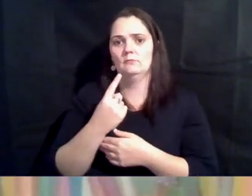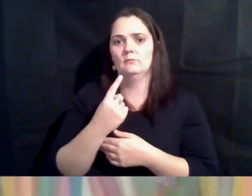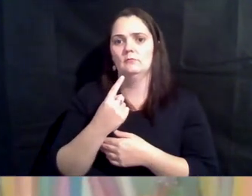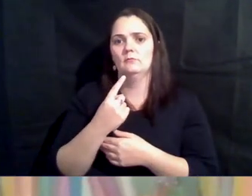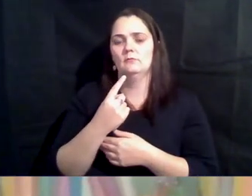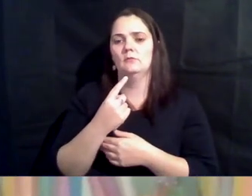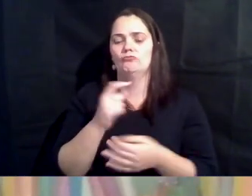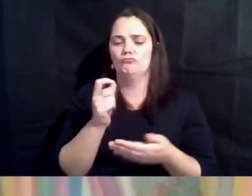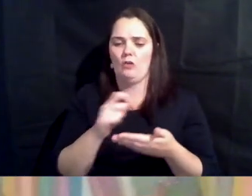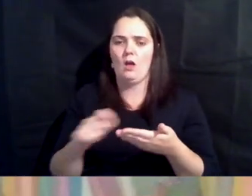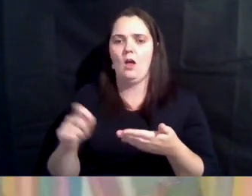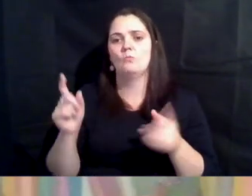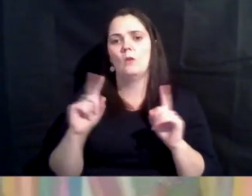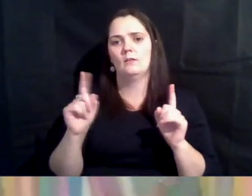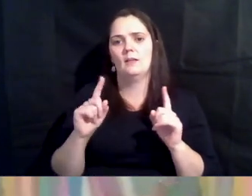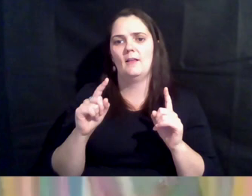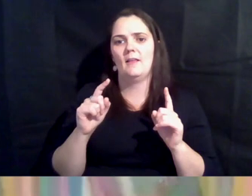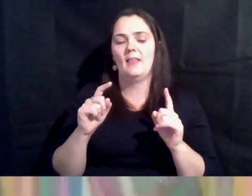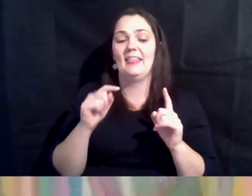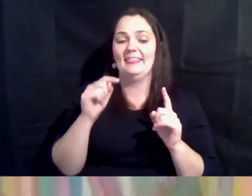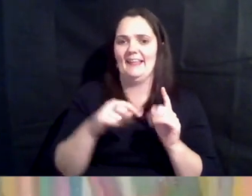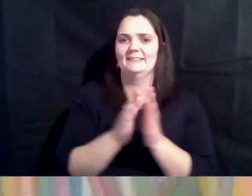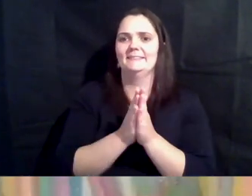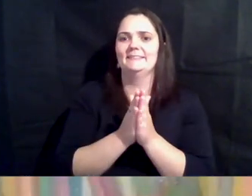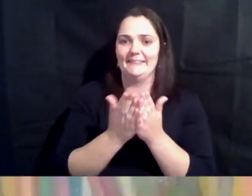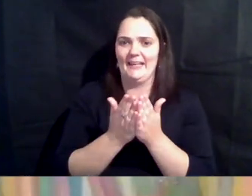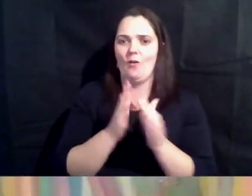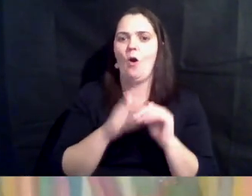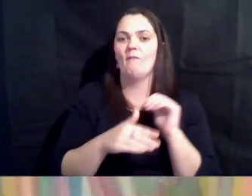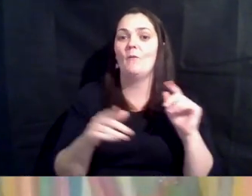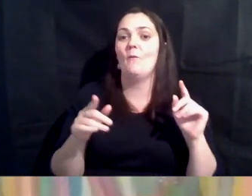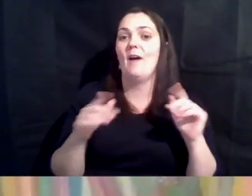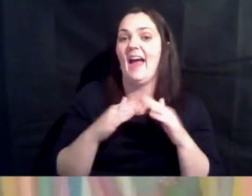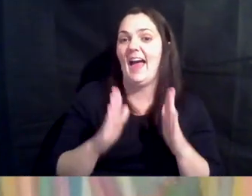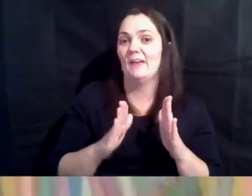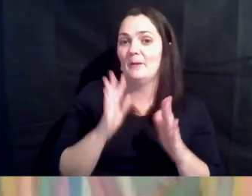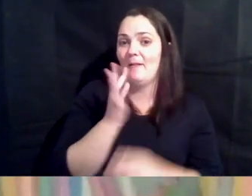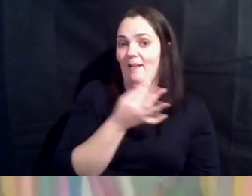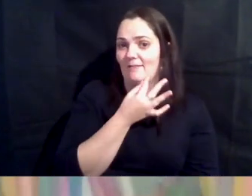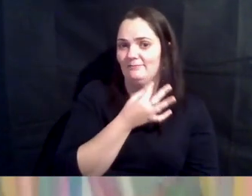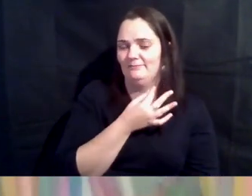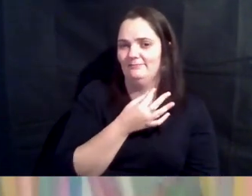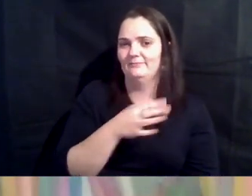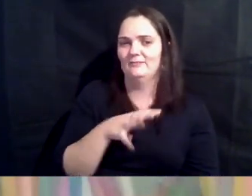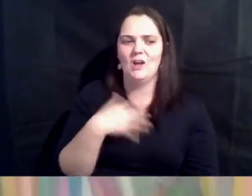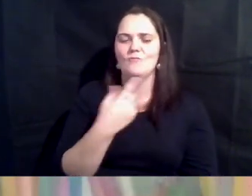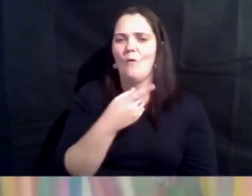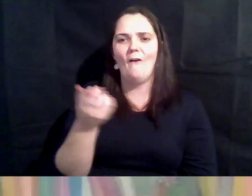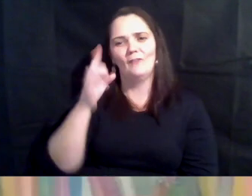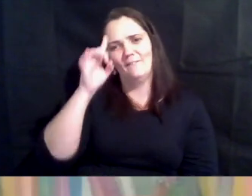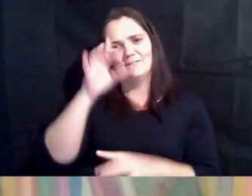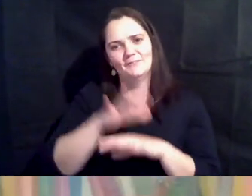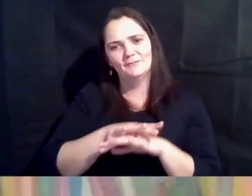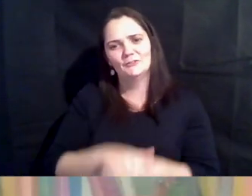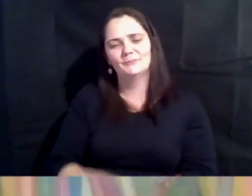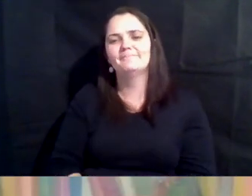that. I'm going to write that on the cover. I'm going to be like, this is a zine about houseplants, so no one is confused. So